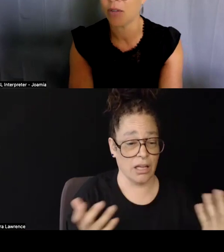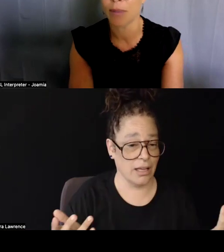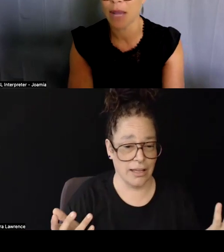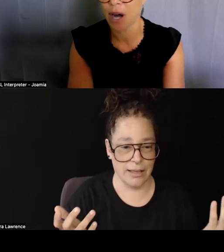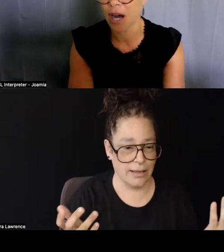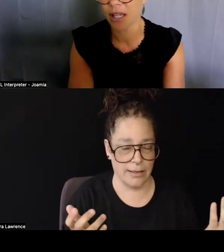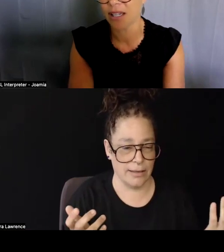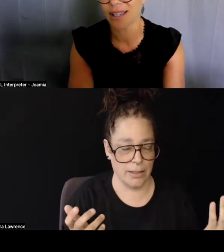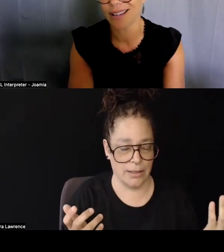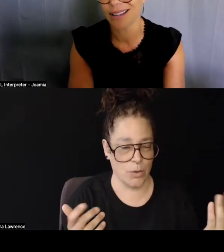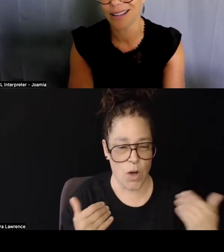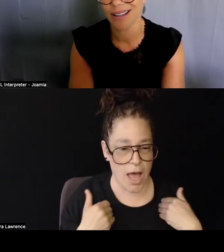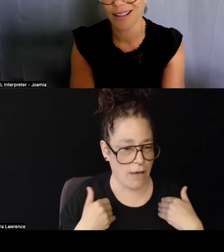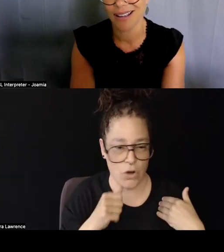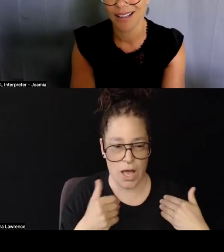Black, BIPOC